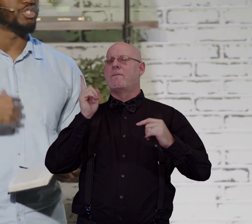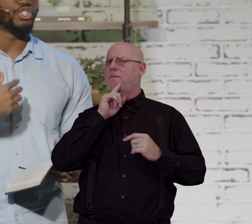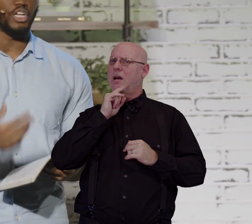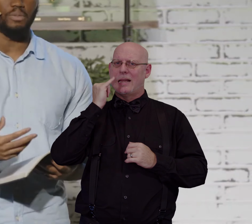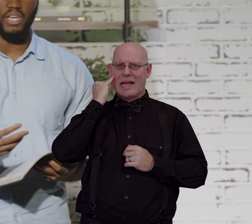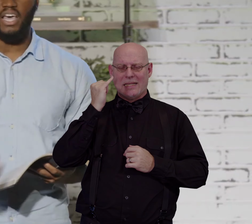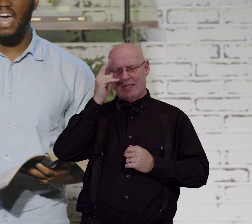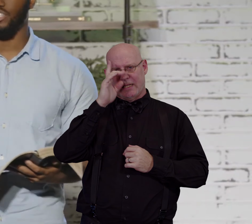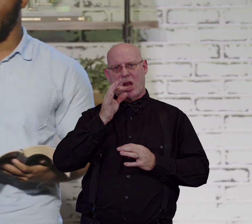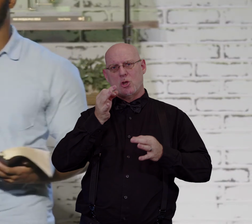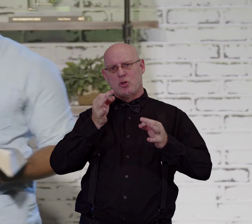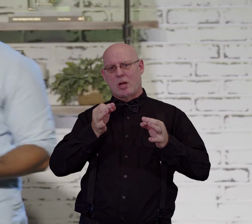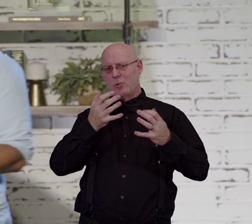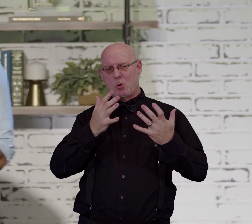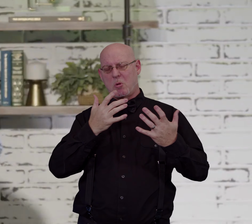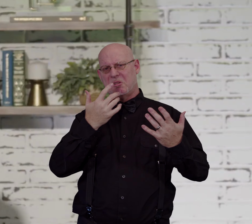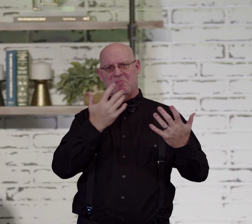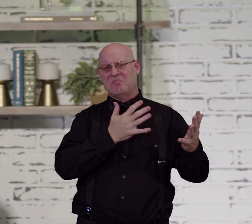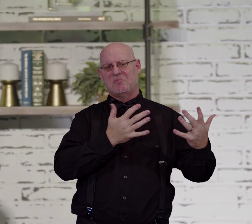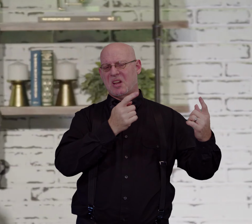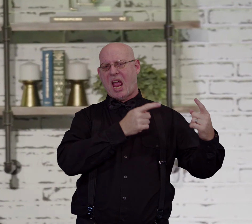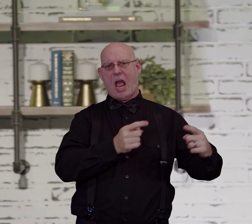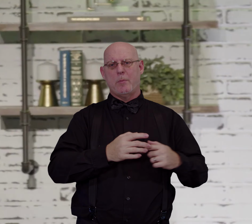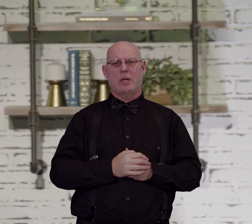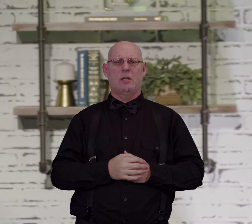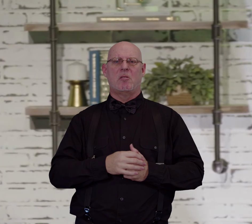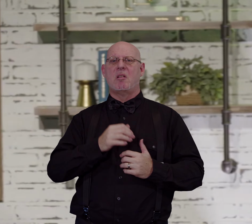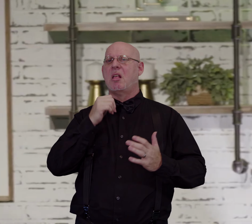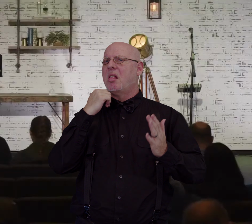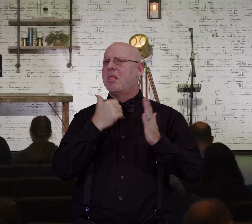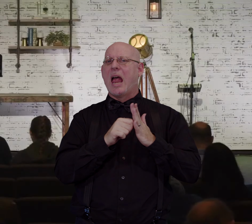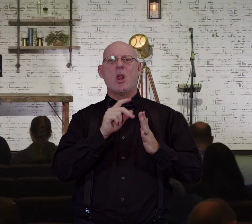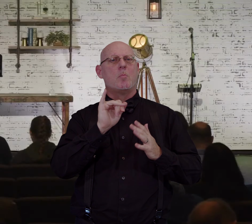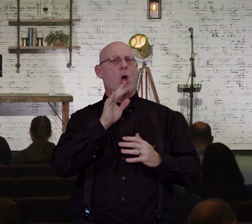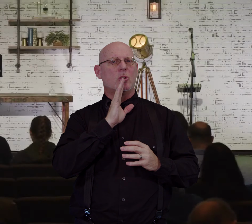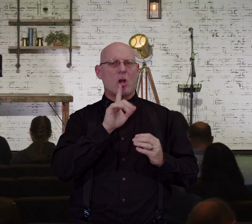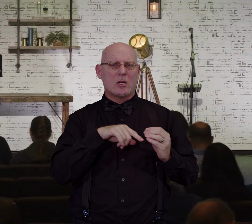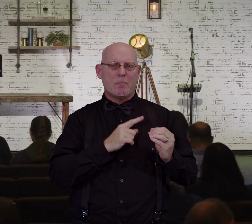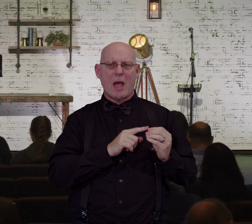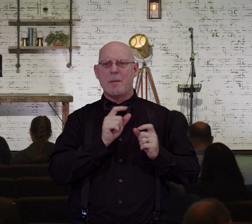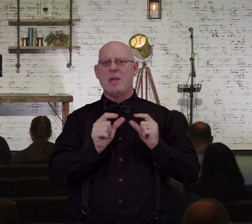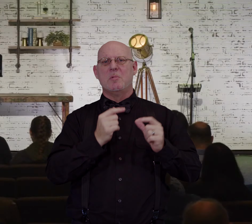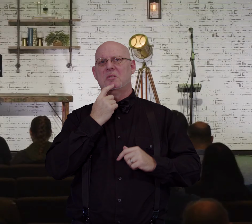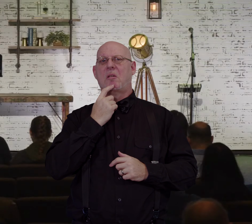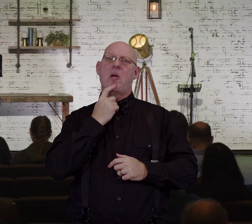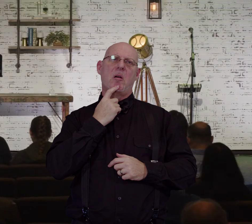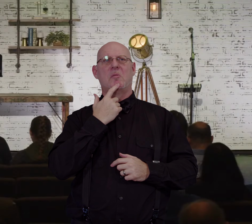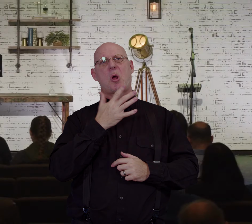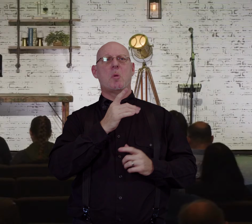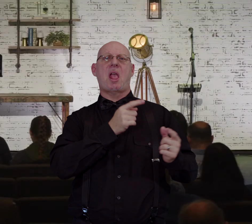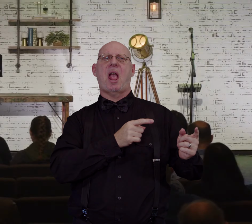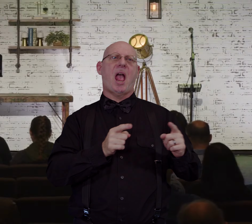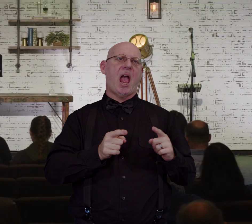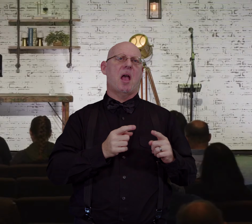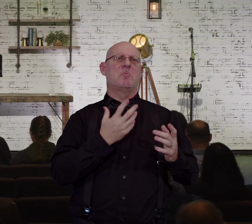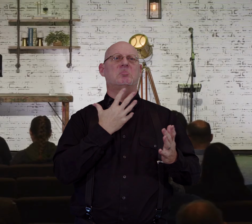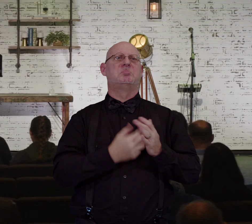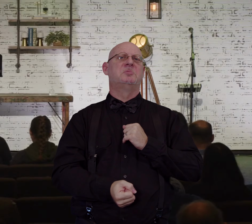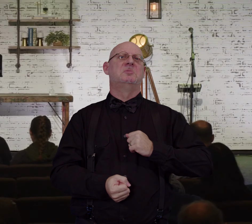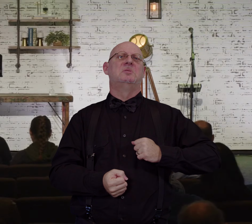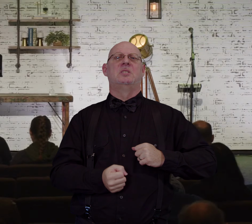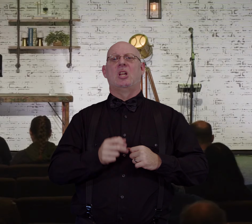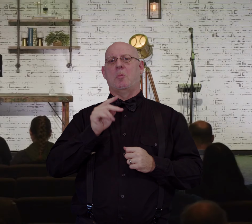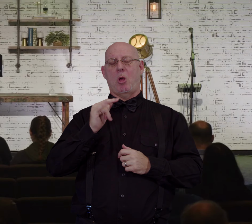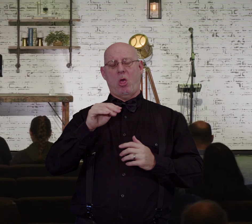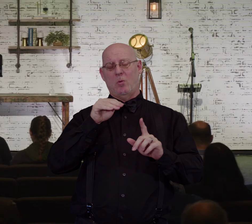of God's judgment has already come. That there's letters even Paul refers to of people saying that it has already came and gone. And